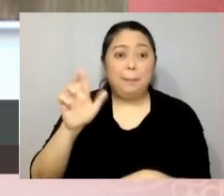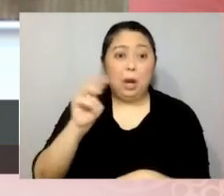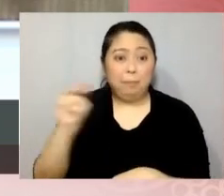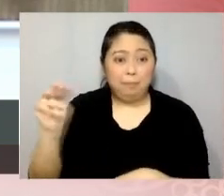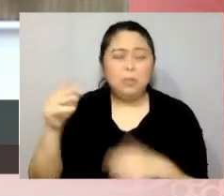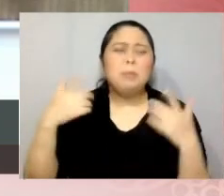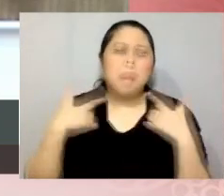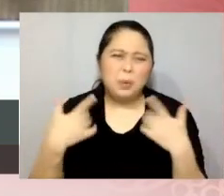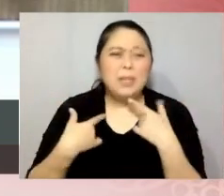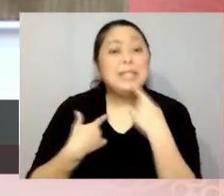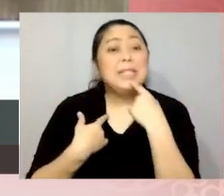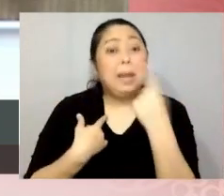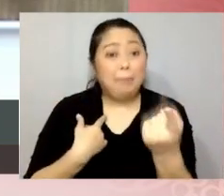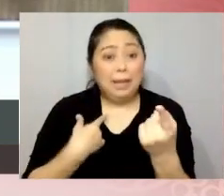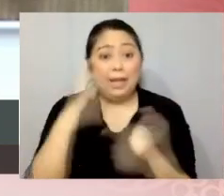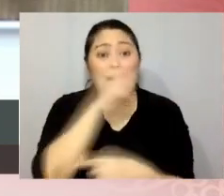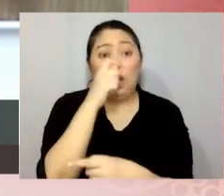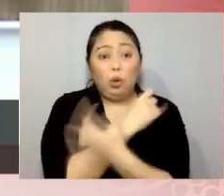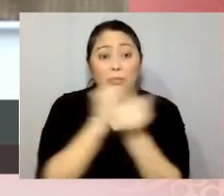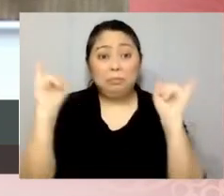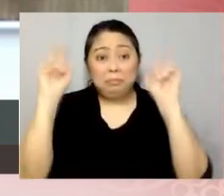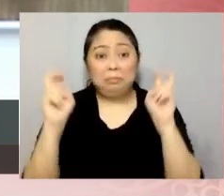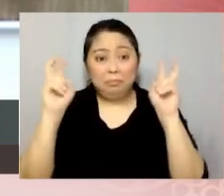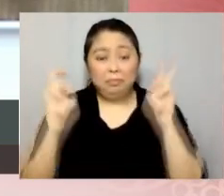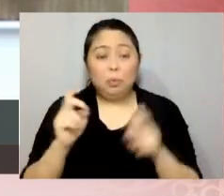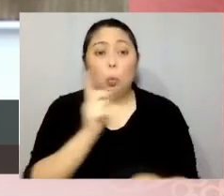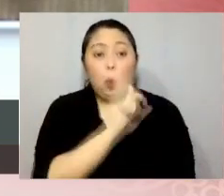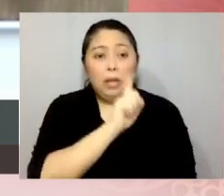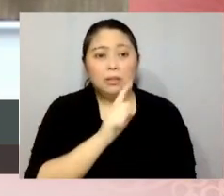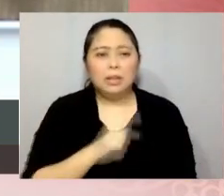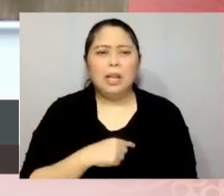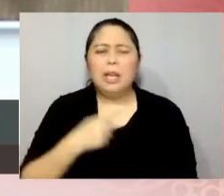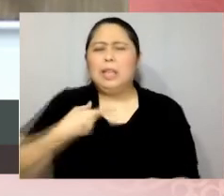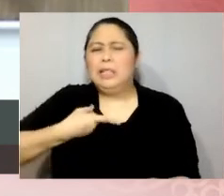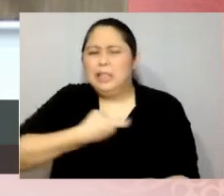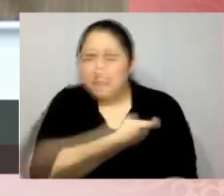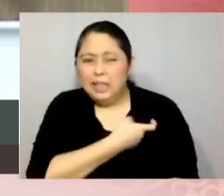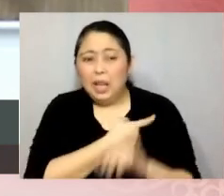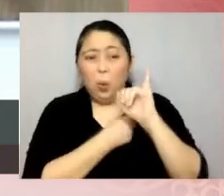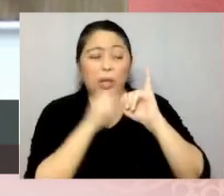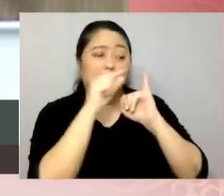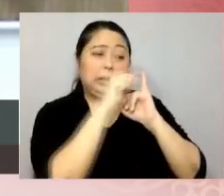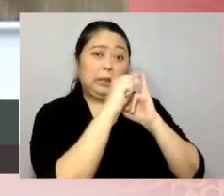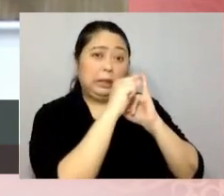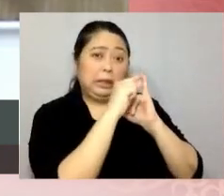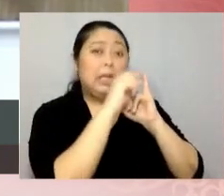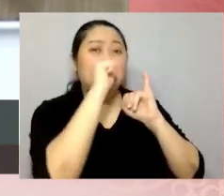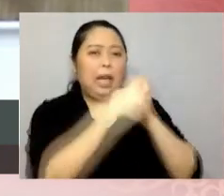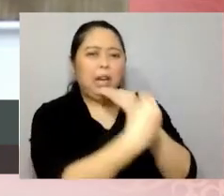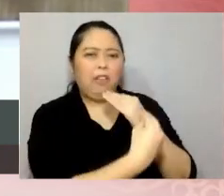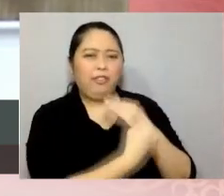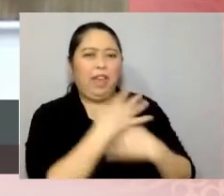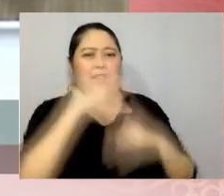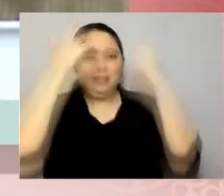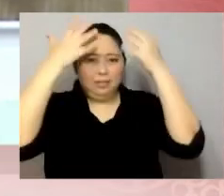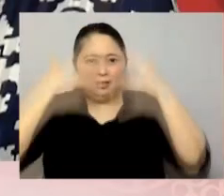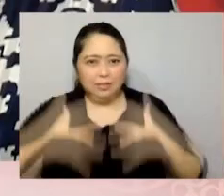May kasabihan sa Tagalog na sakit ng kalingkingan ay sakit ng buong katawan.